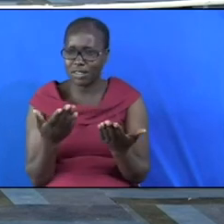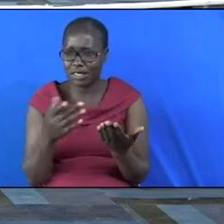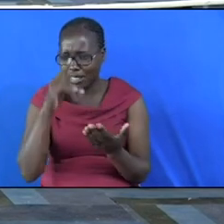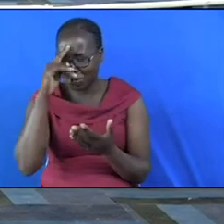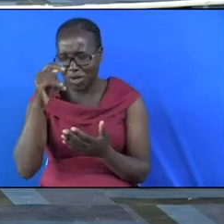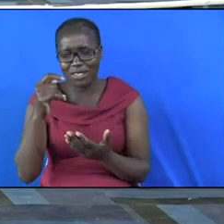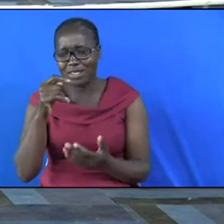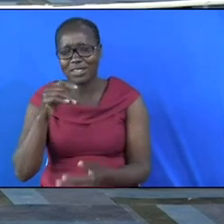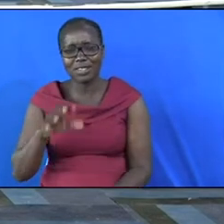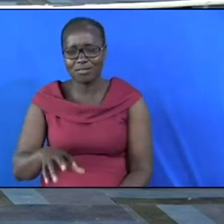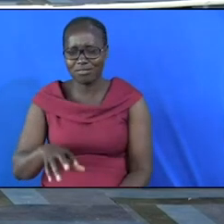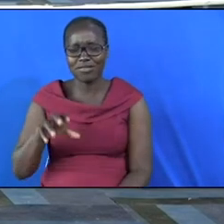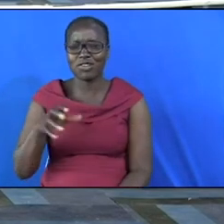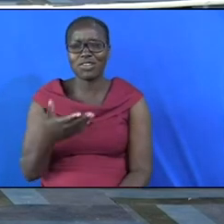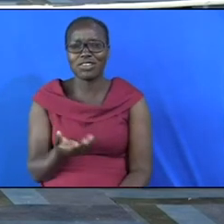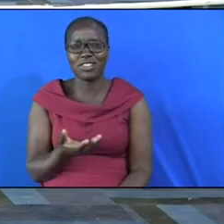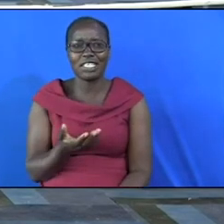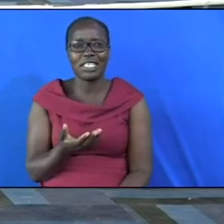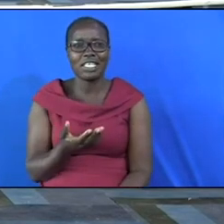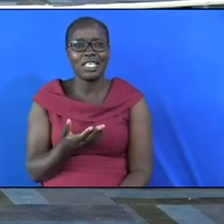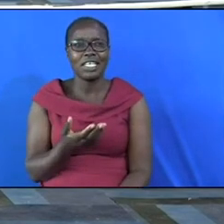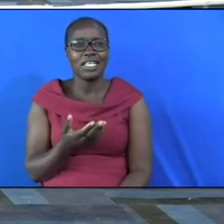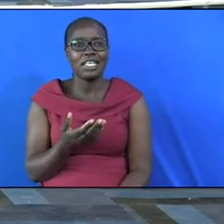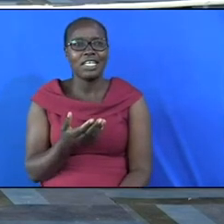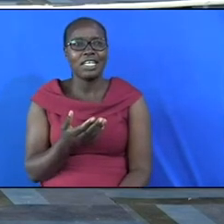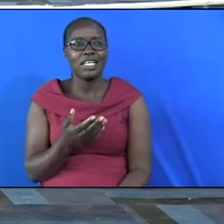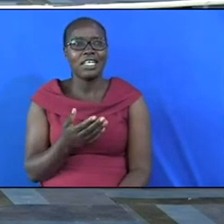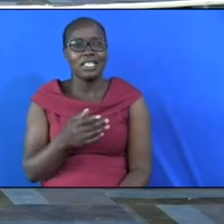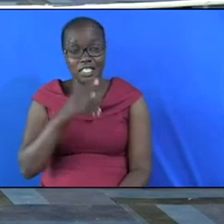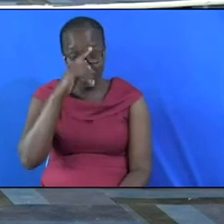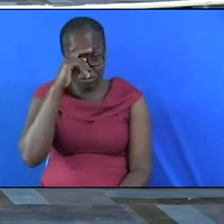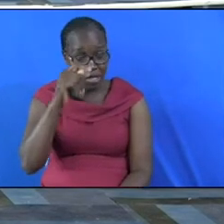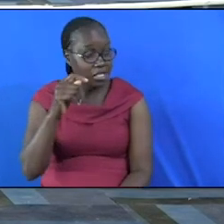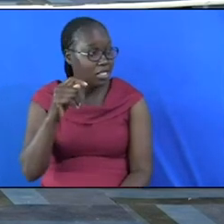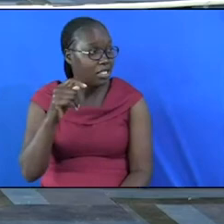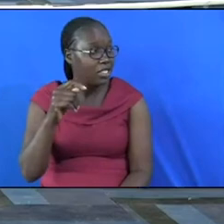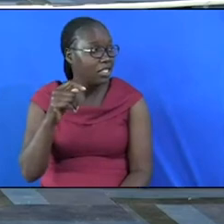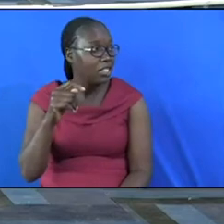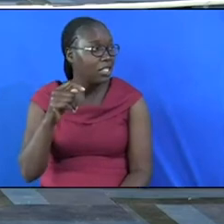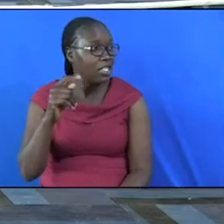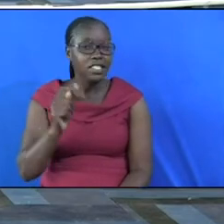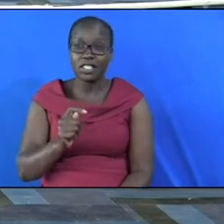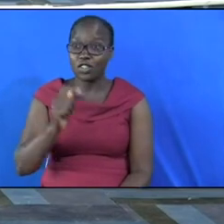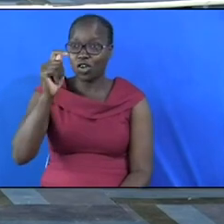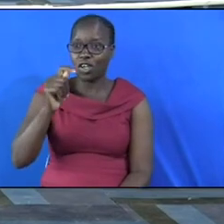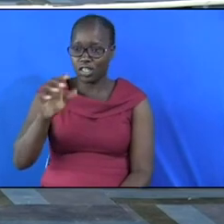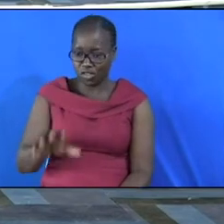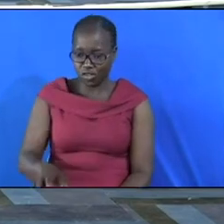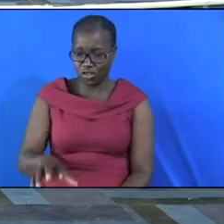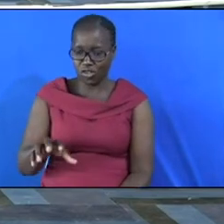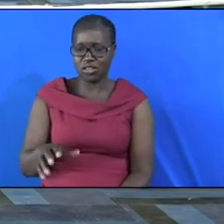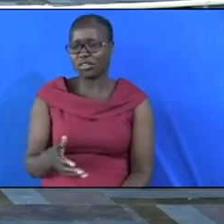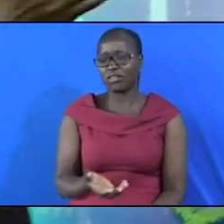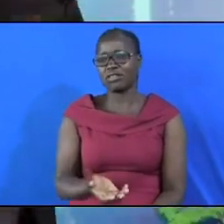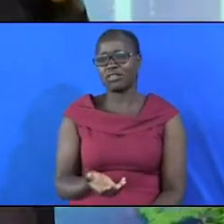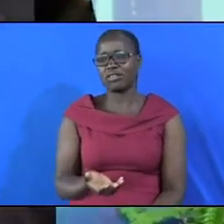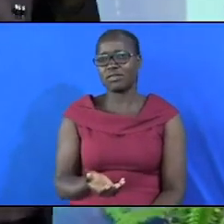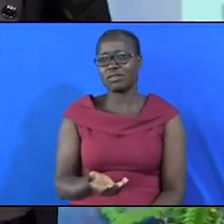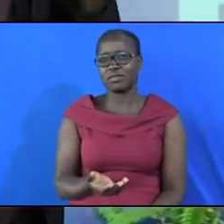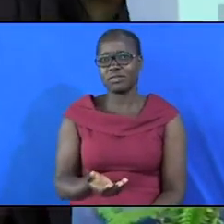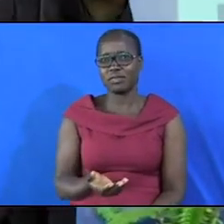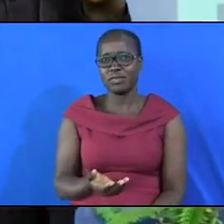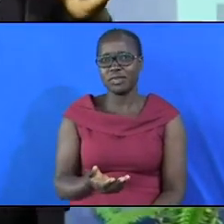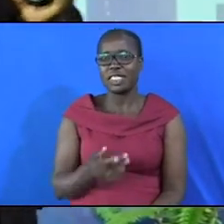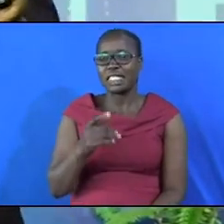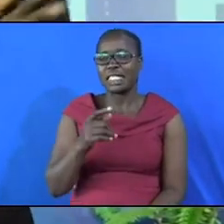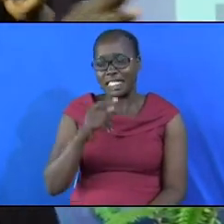trying to say this. In this life, respect the tall, respect the what? Now, this is not good church now. Respect